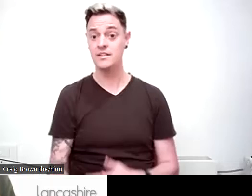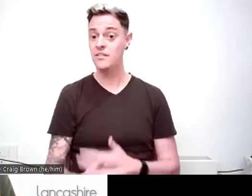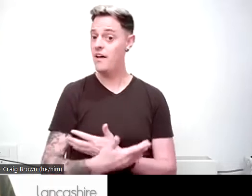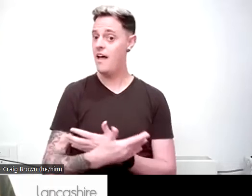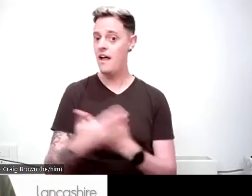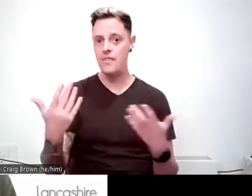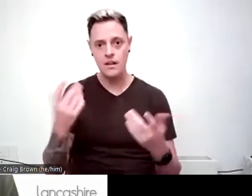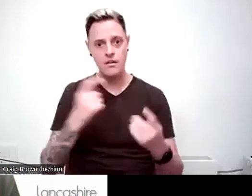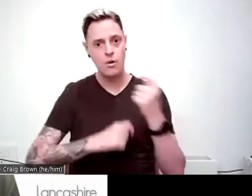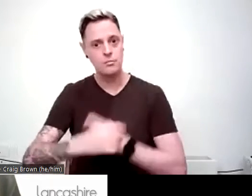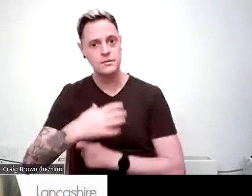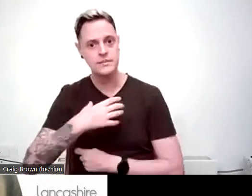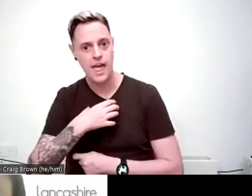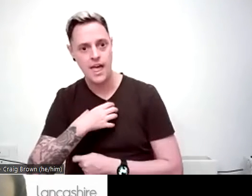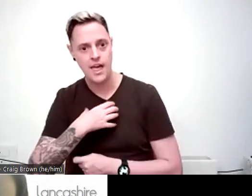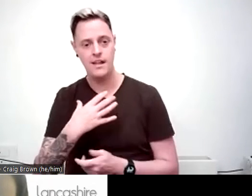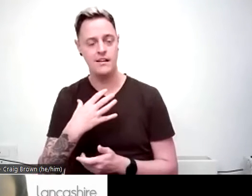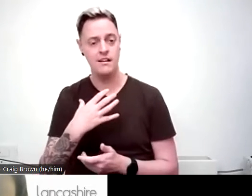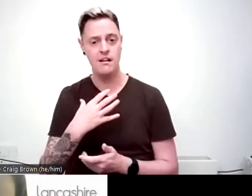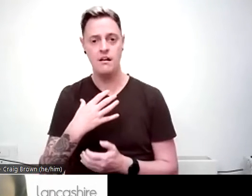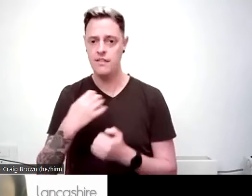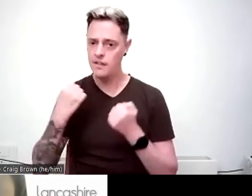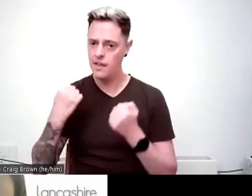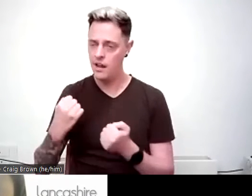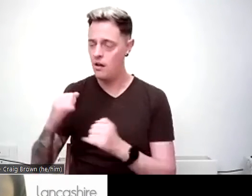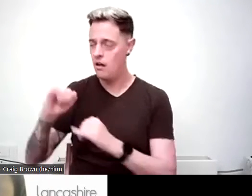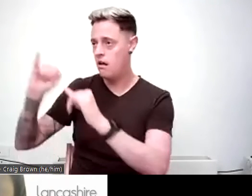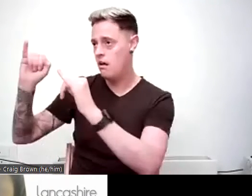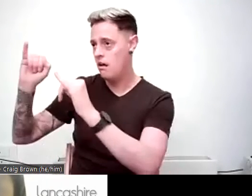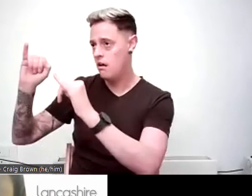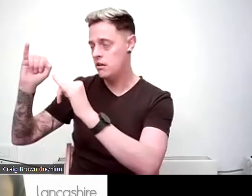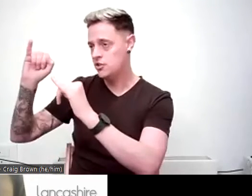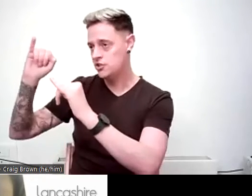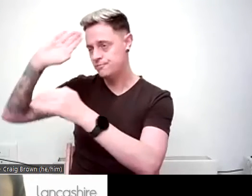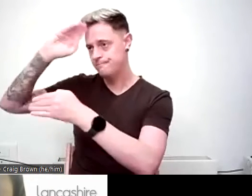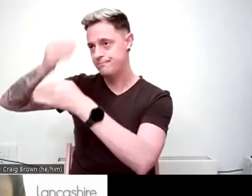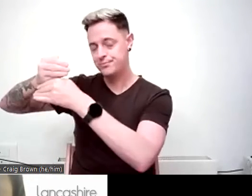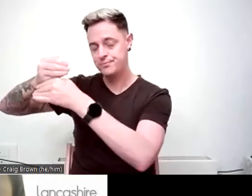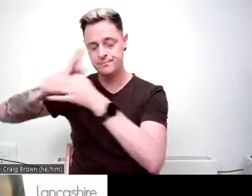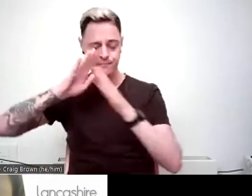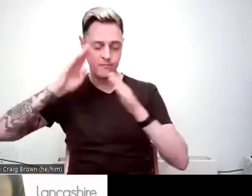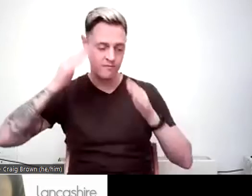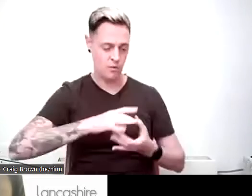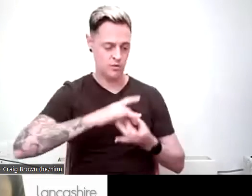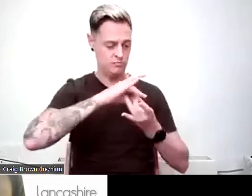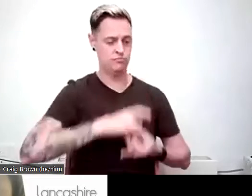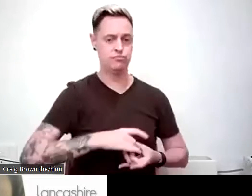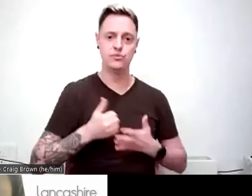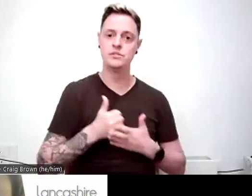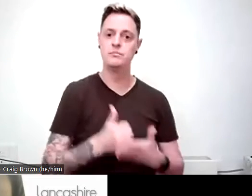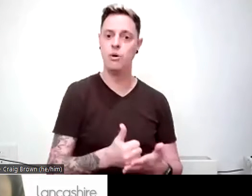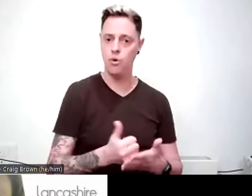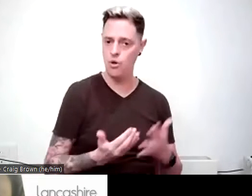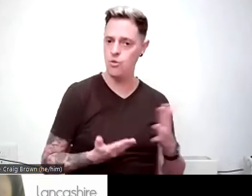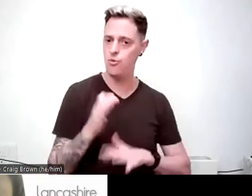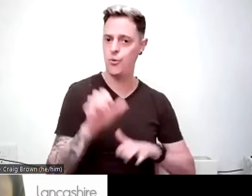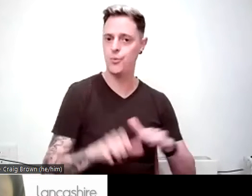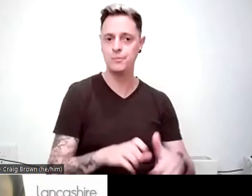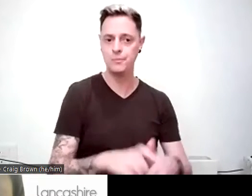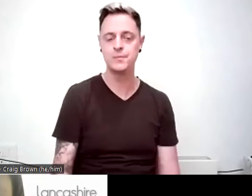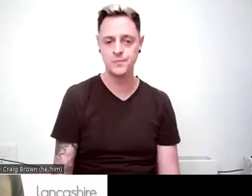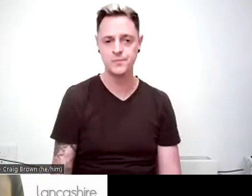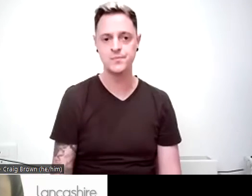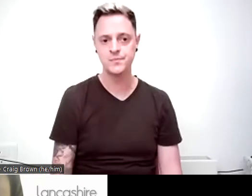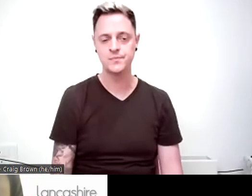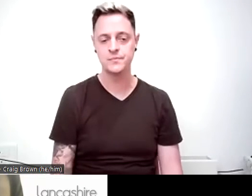or things get, I can always come back to that. It's like it's a support. And then when we talk about kind of